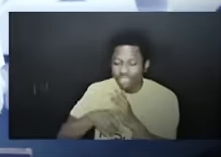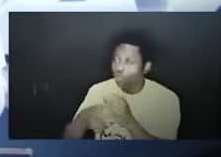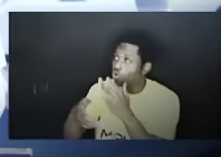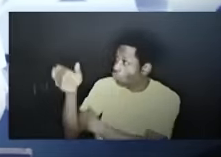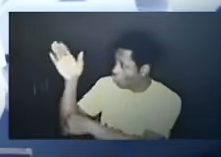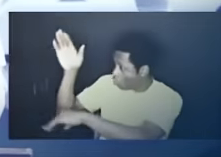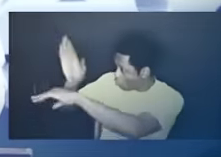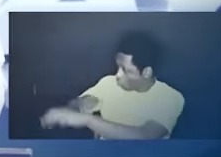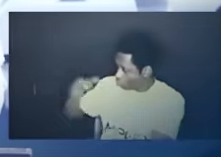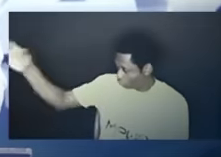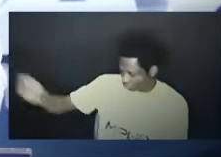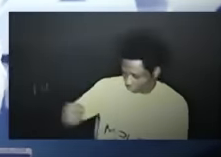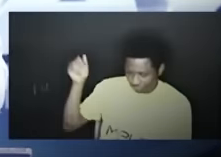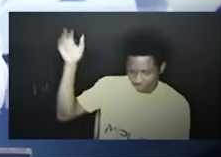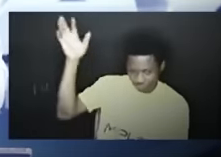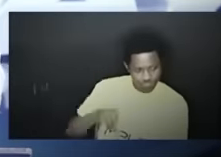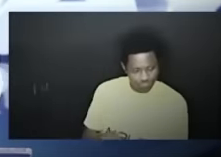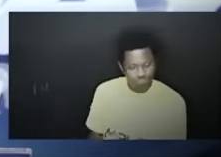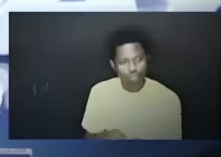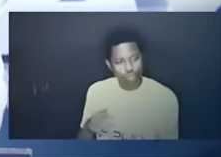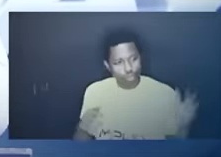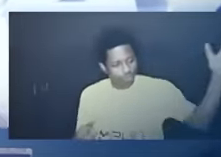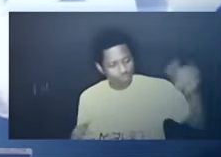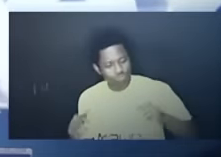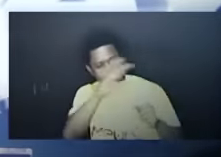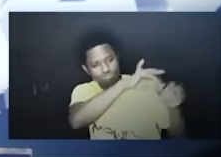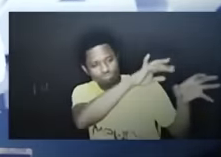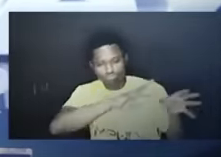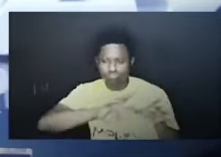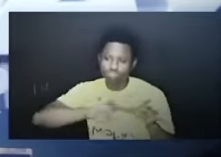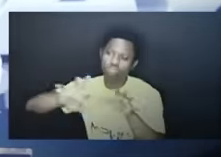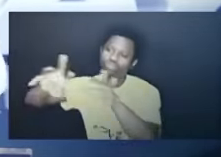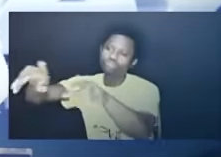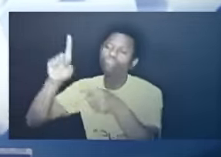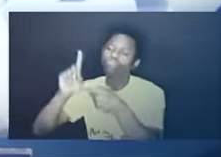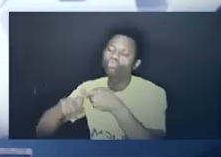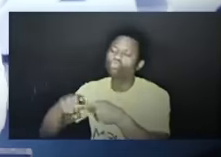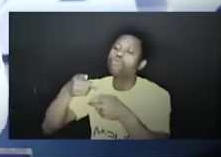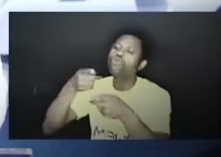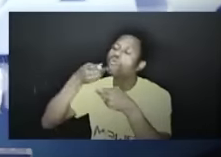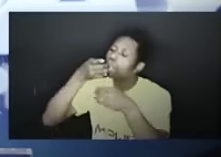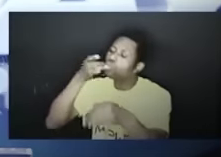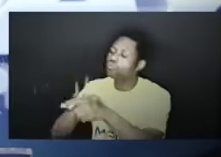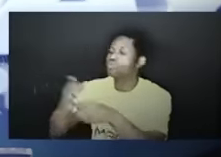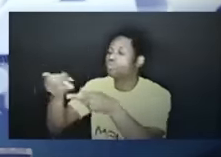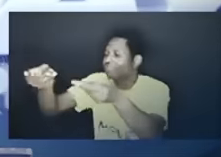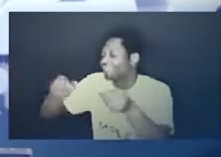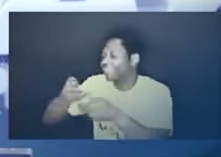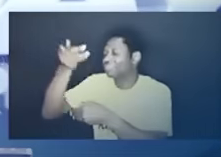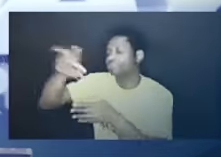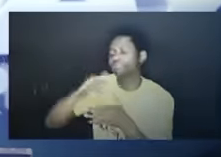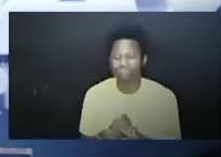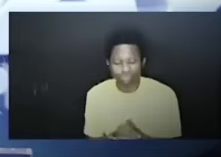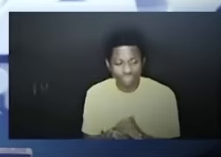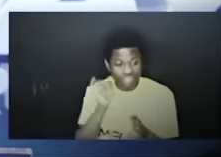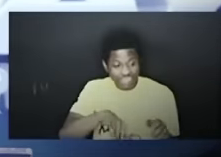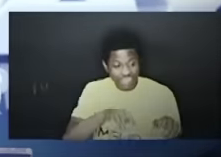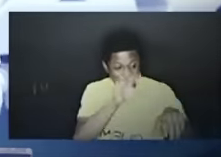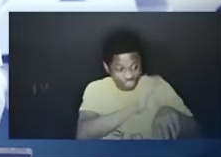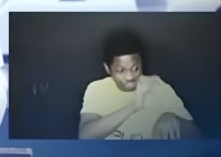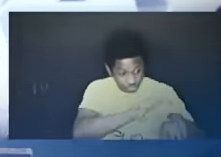on say, or new one and call. I said that these were people who were called out of Egypt. They